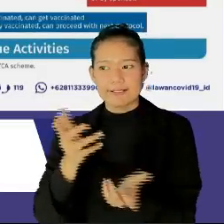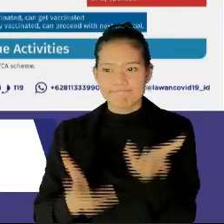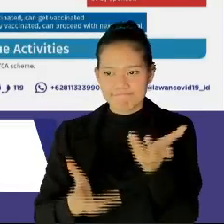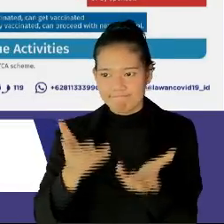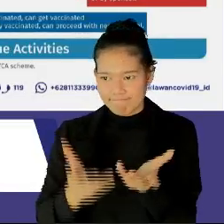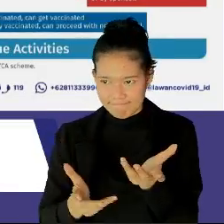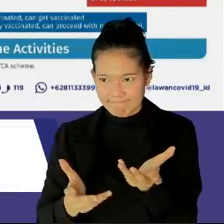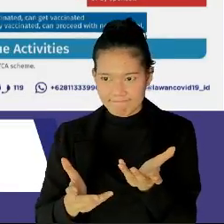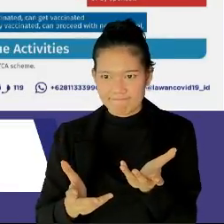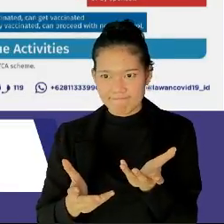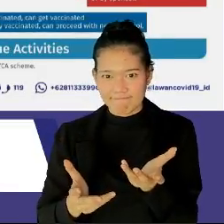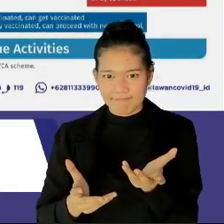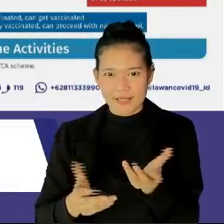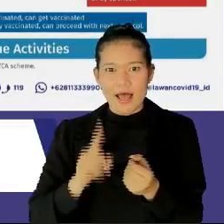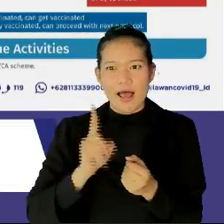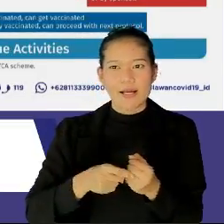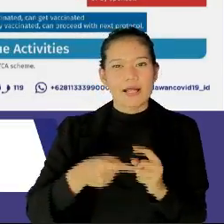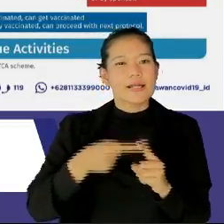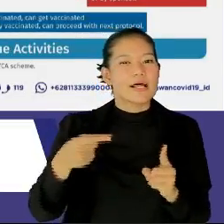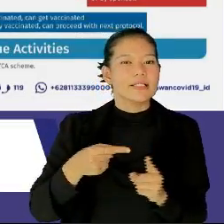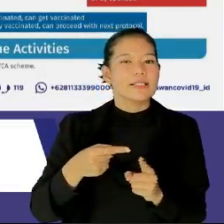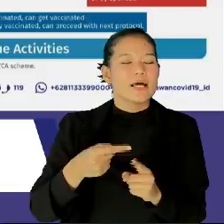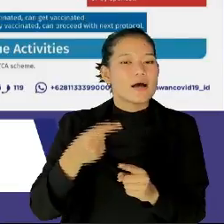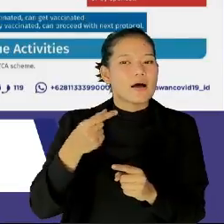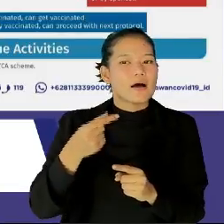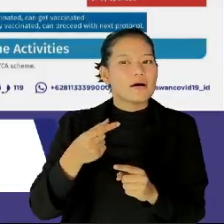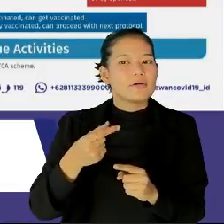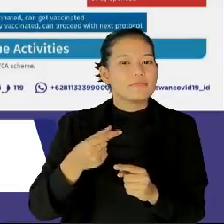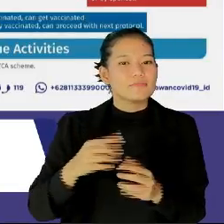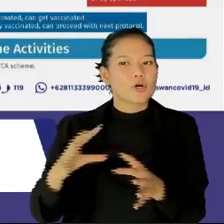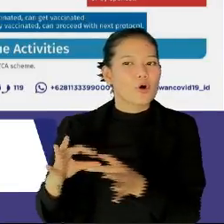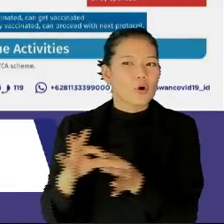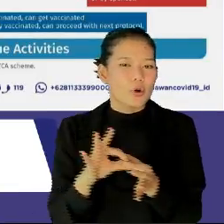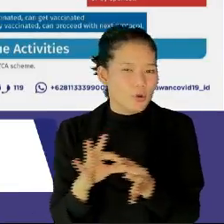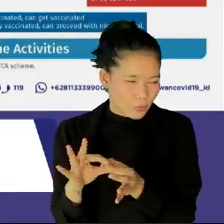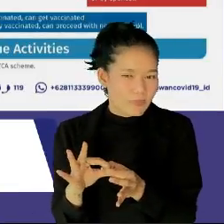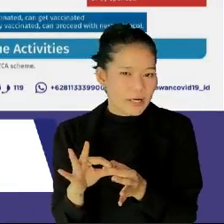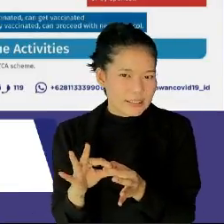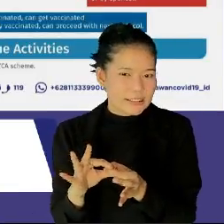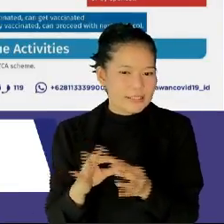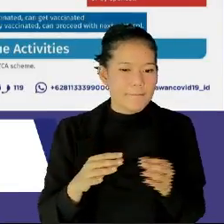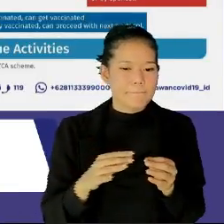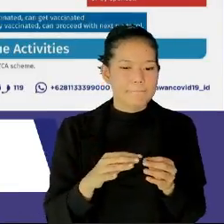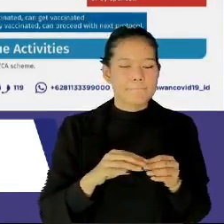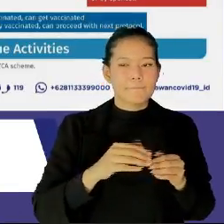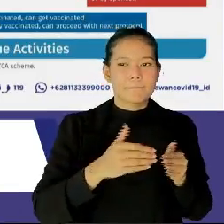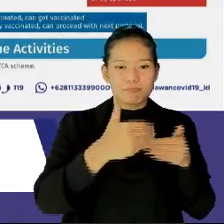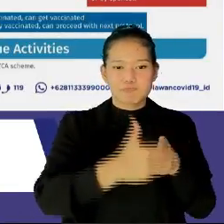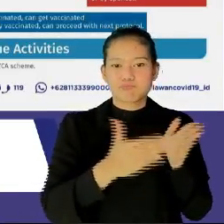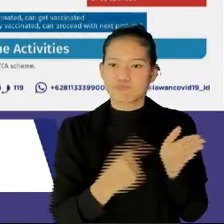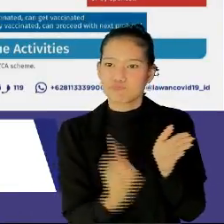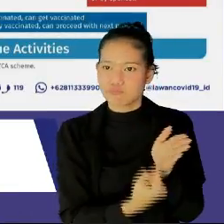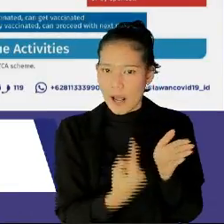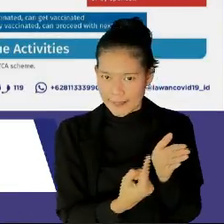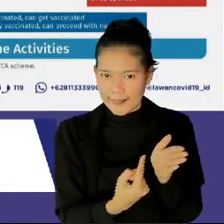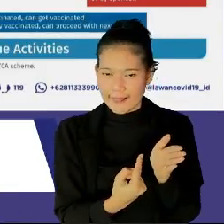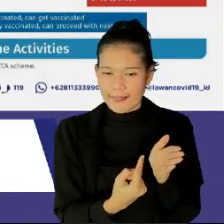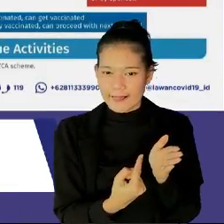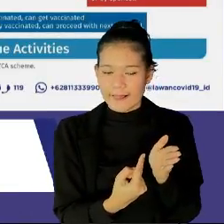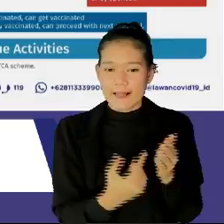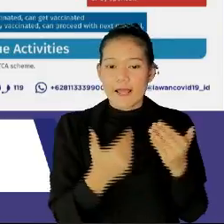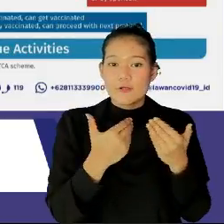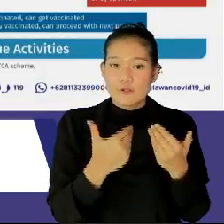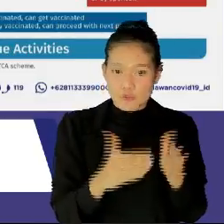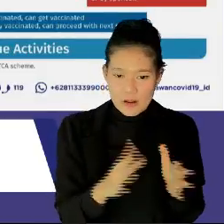provided simultaneously by the Port Health Office in collaborations with the quarantine place. And to prevent differences